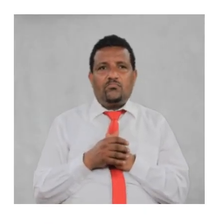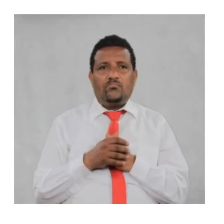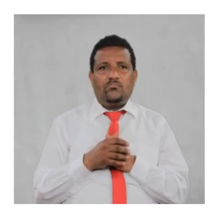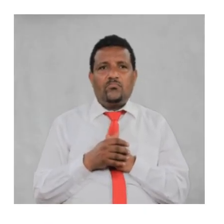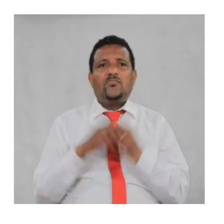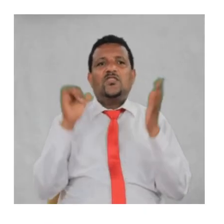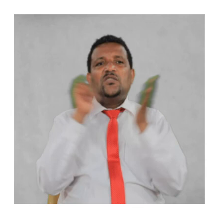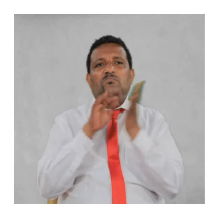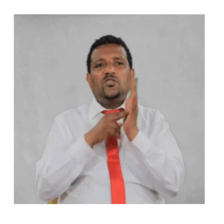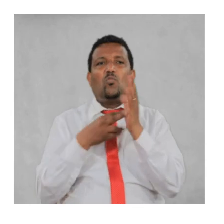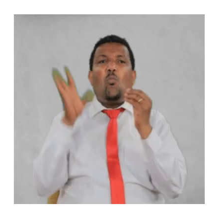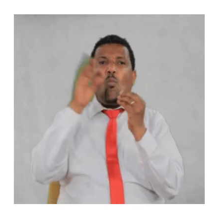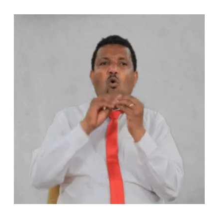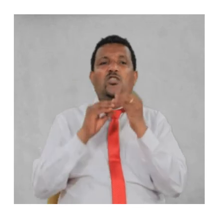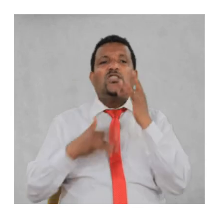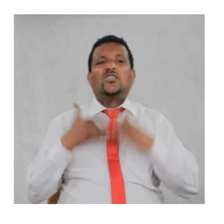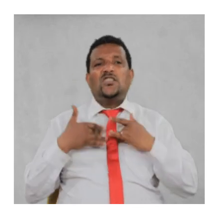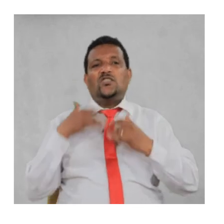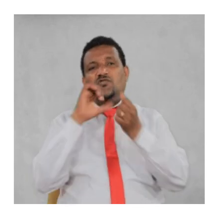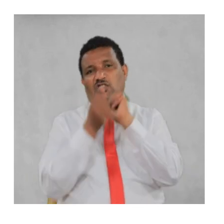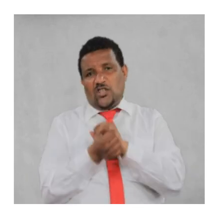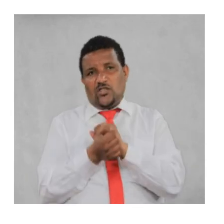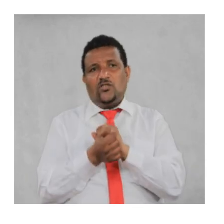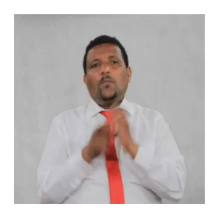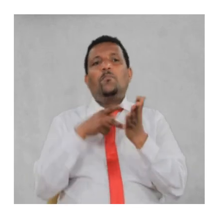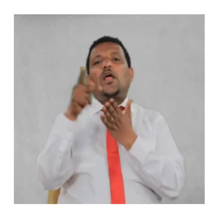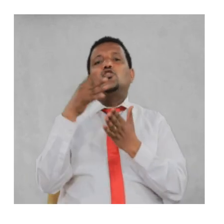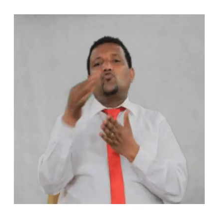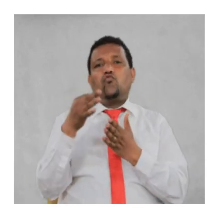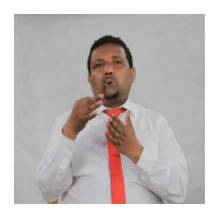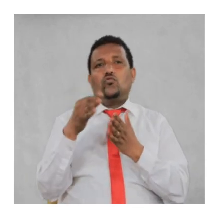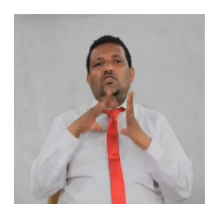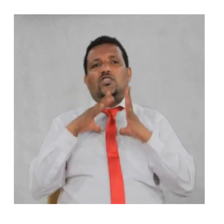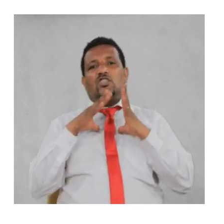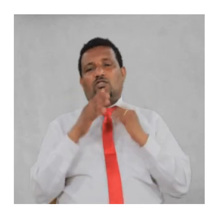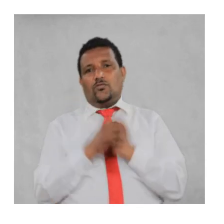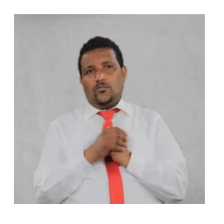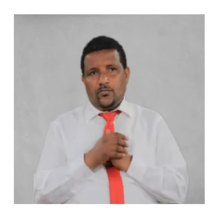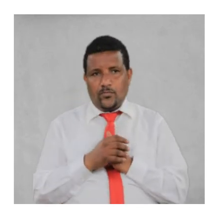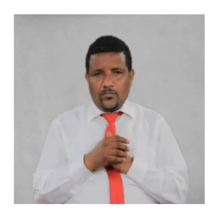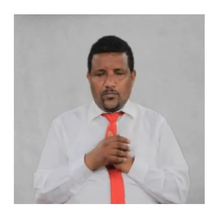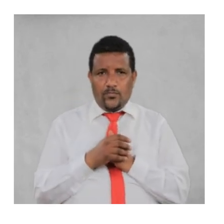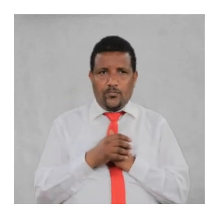That means we will be more sensitive to changes in price of luxuries.